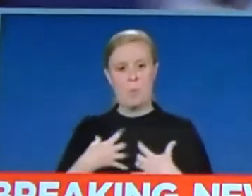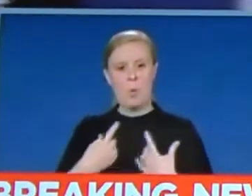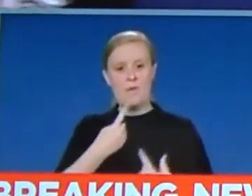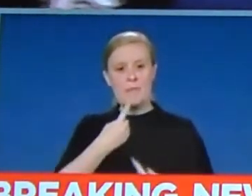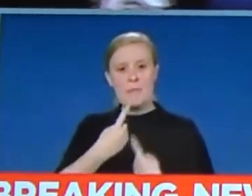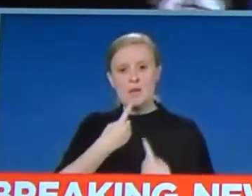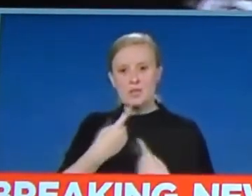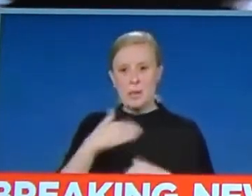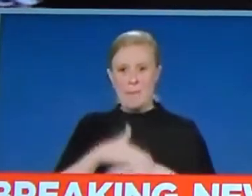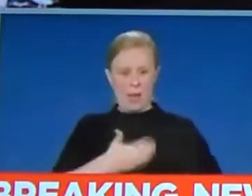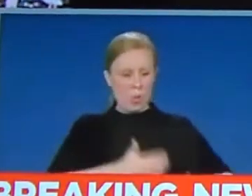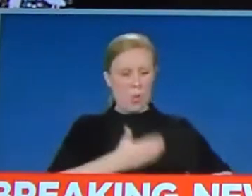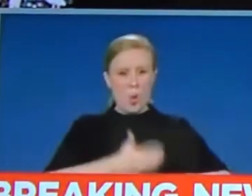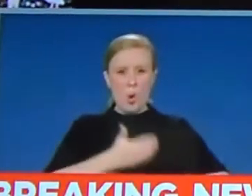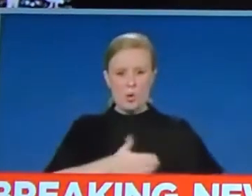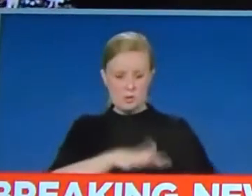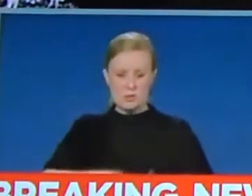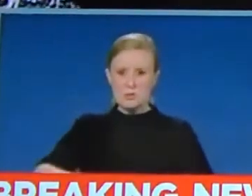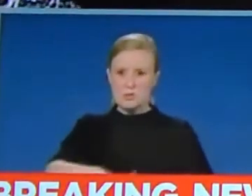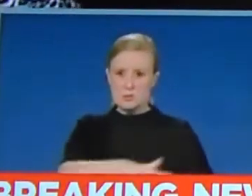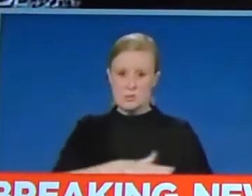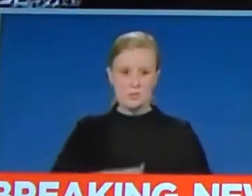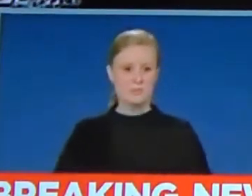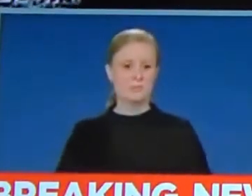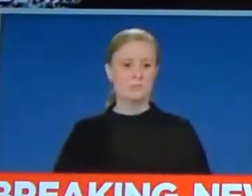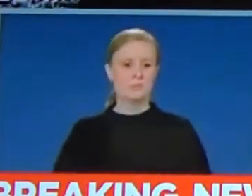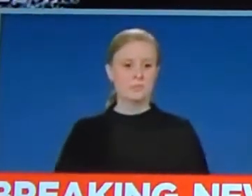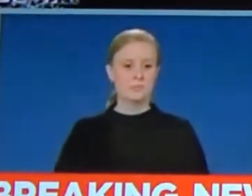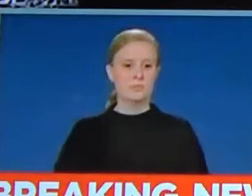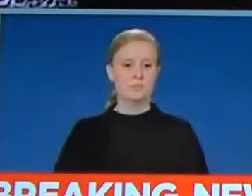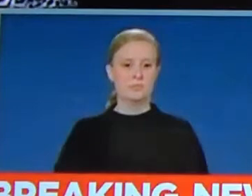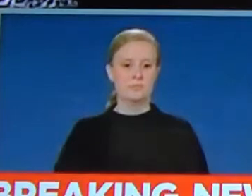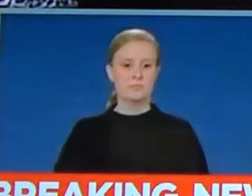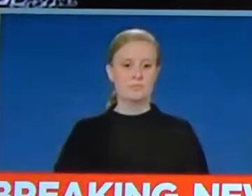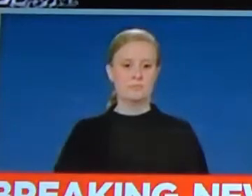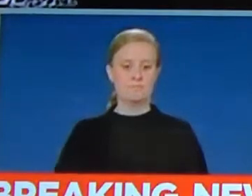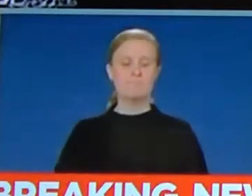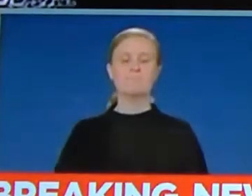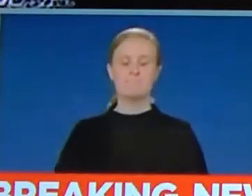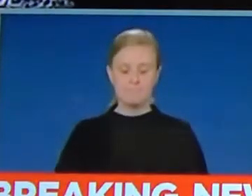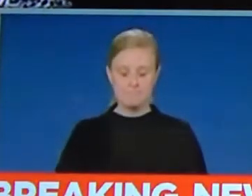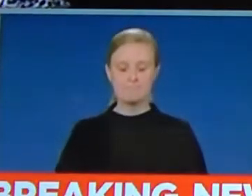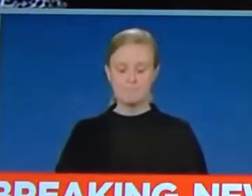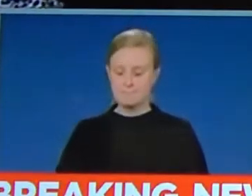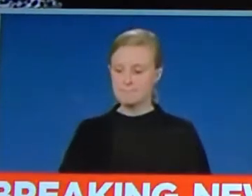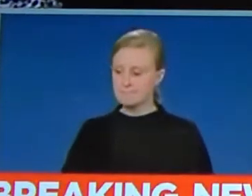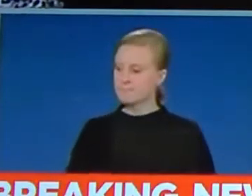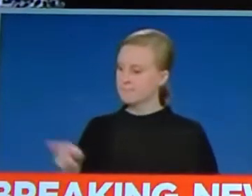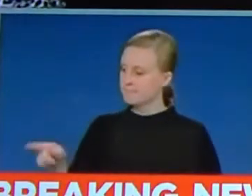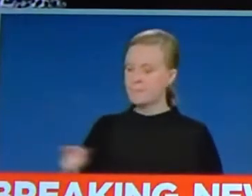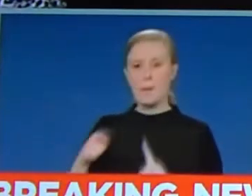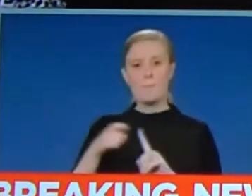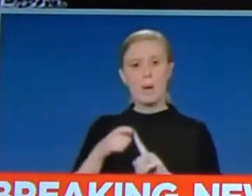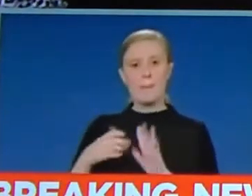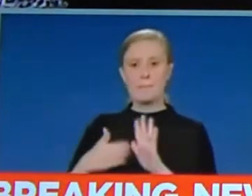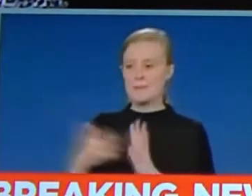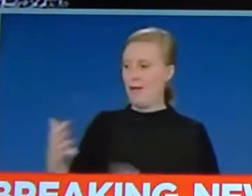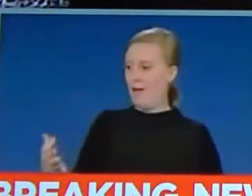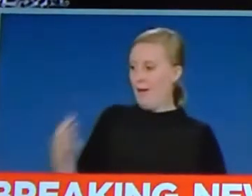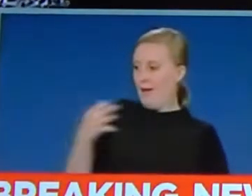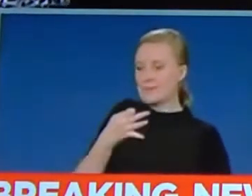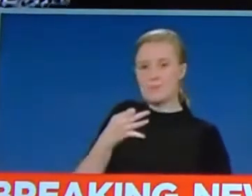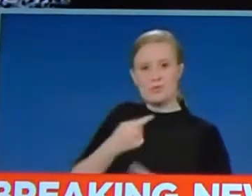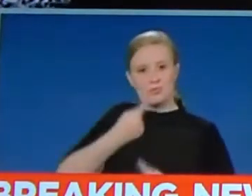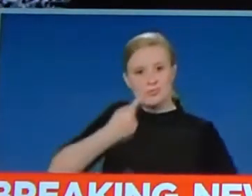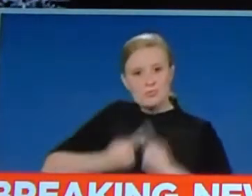Thank you, Prime Minister, and thanks to everyone present. So, the Prime Minister's asked me to give you a summary of some of the changes in industrial relations and workplace relations